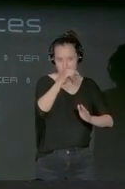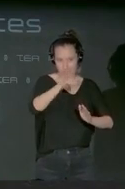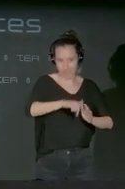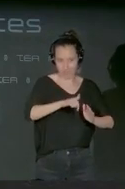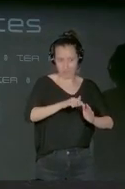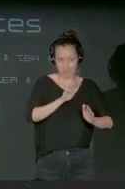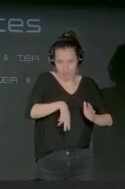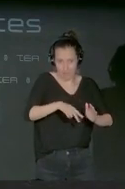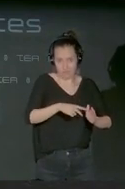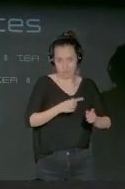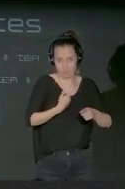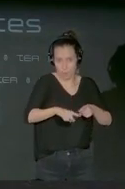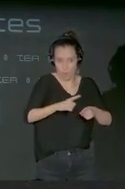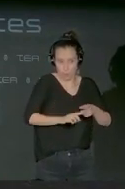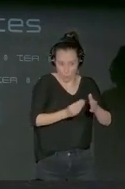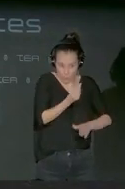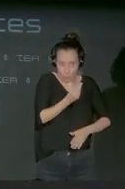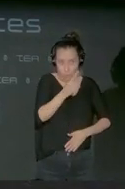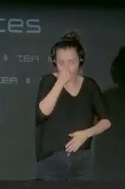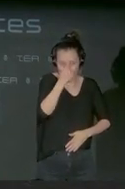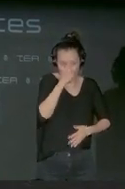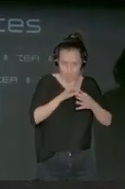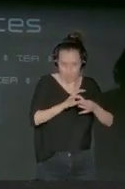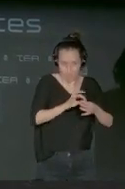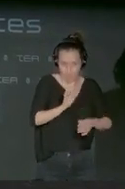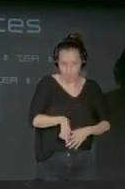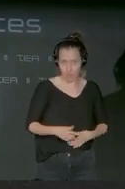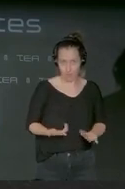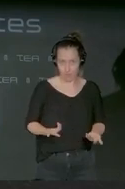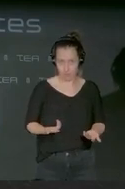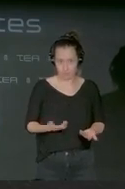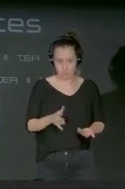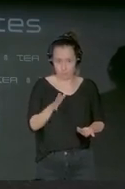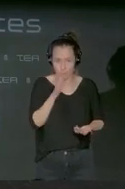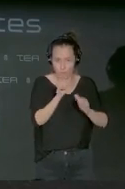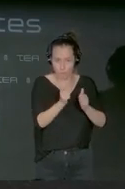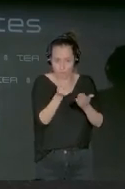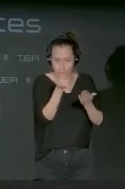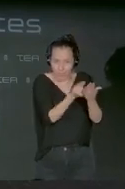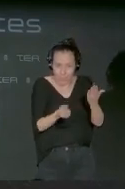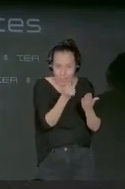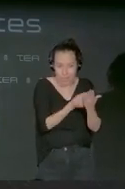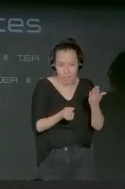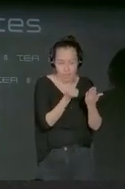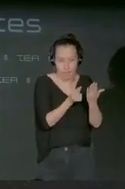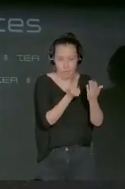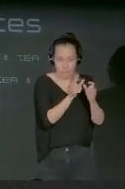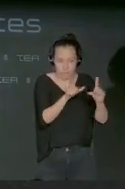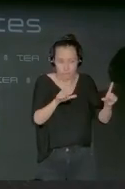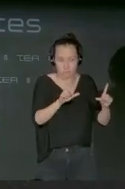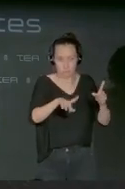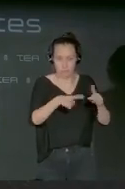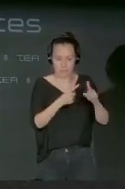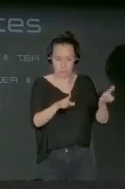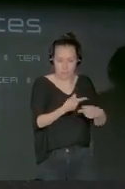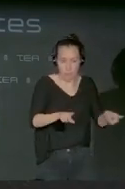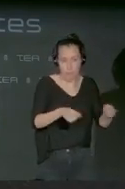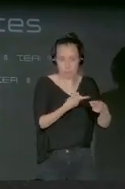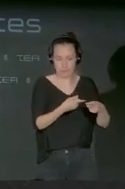the way the graphics are presented, the soundtrack, the dialogue. It matches some of the best films out there.